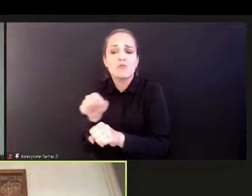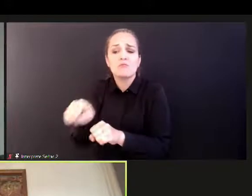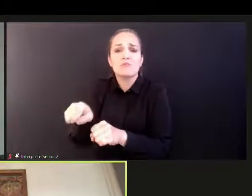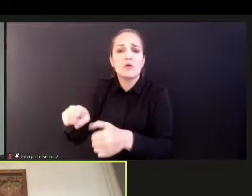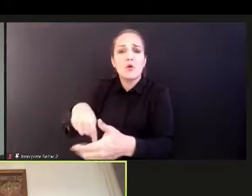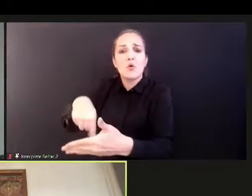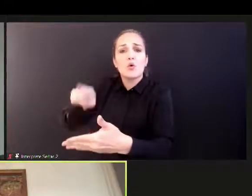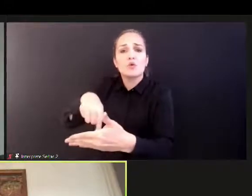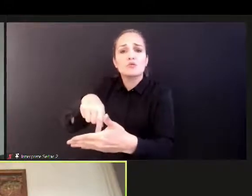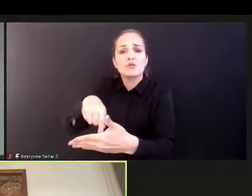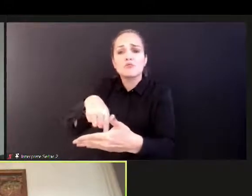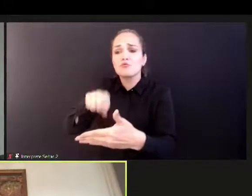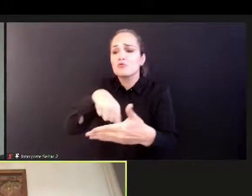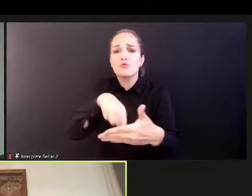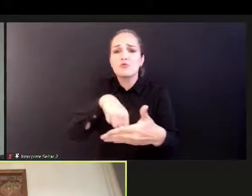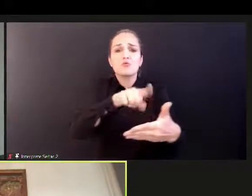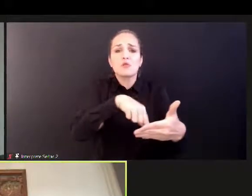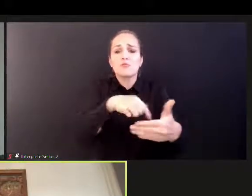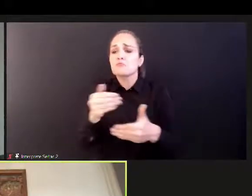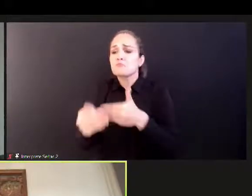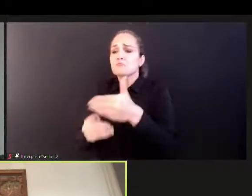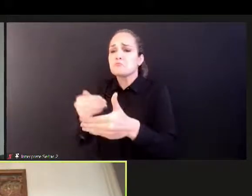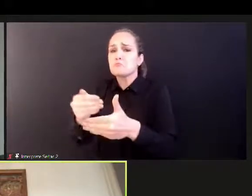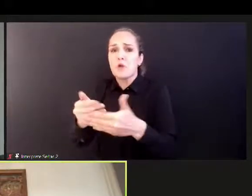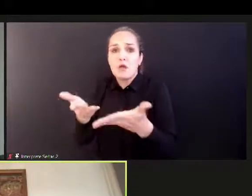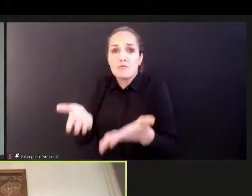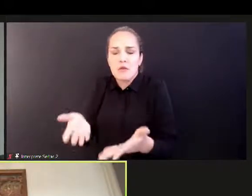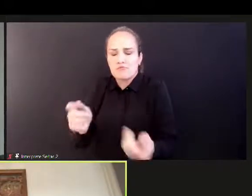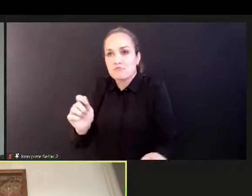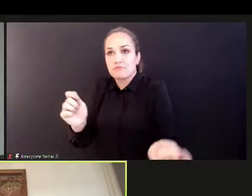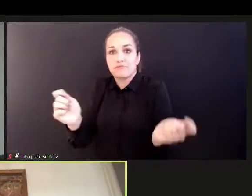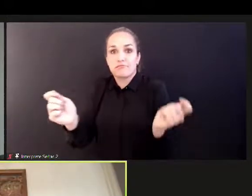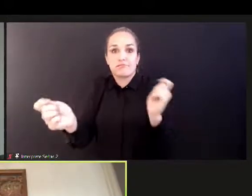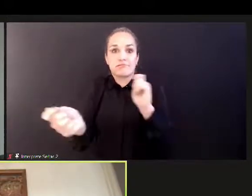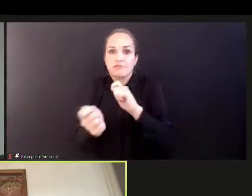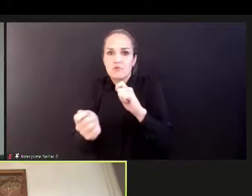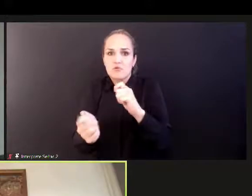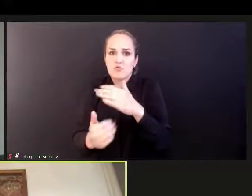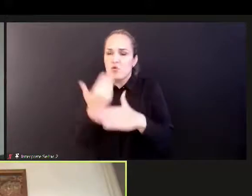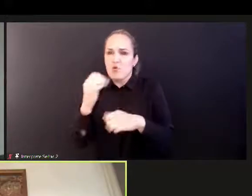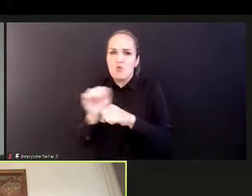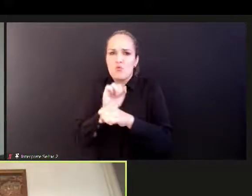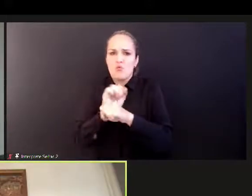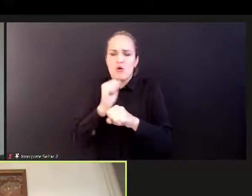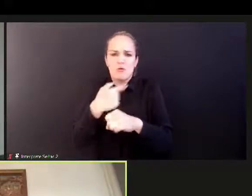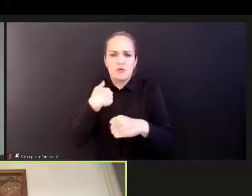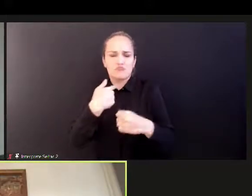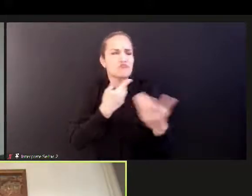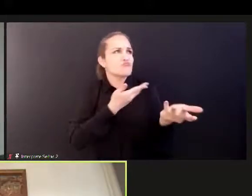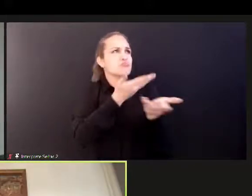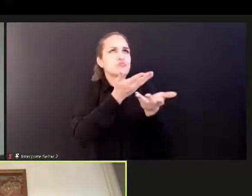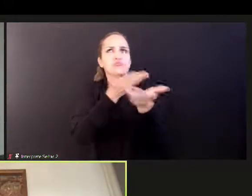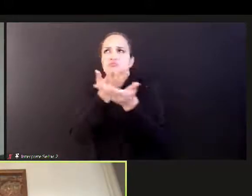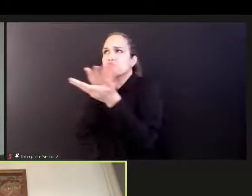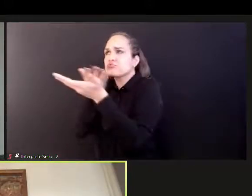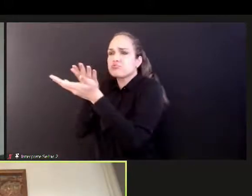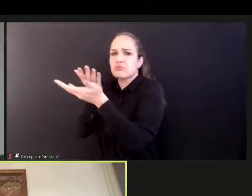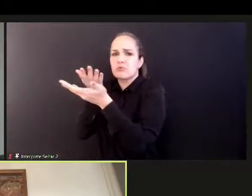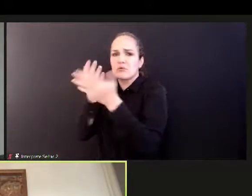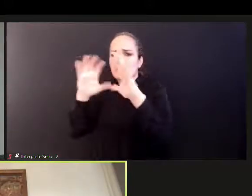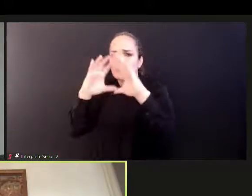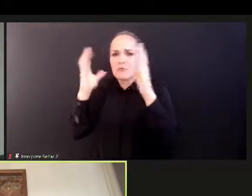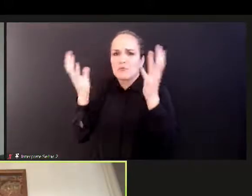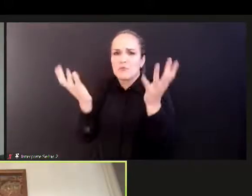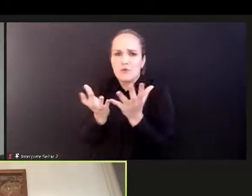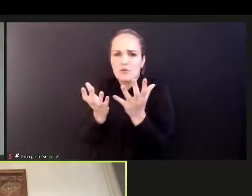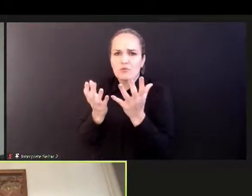on mode 4, which is movement of people, and also, for instance, in the ACFTA context, you have a freedom of movement protocol. So how do these trade